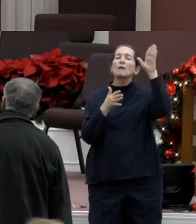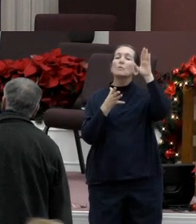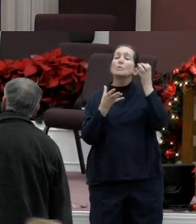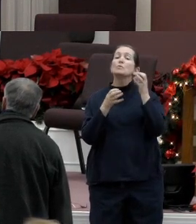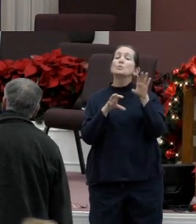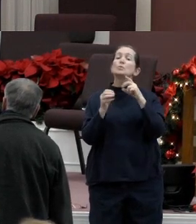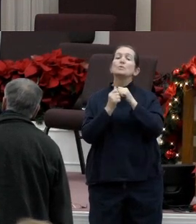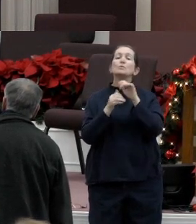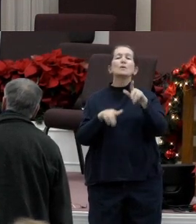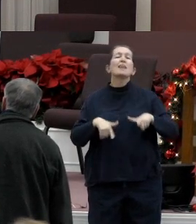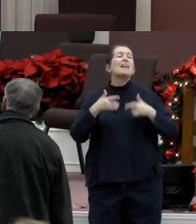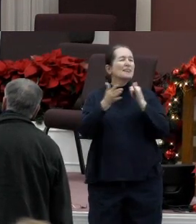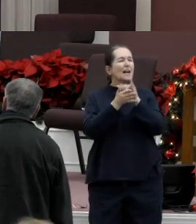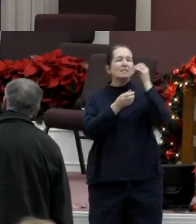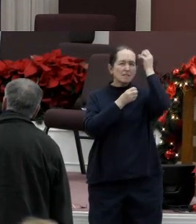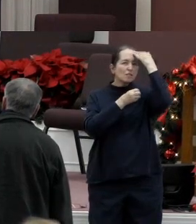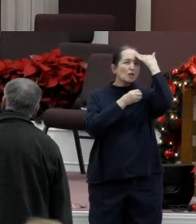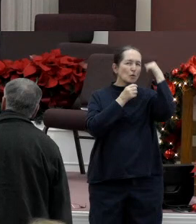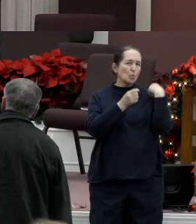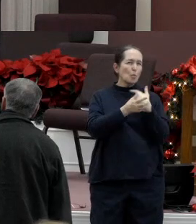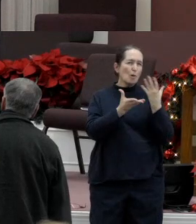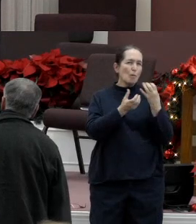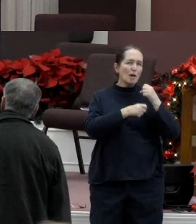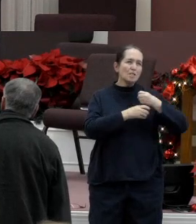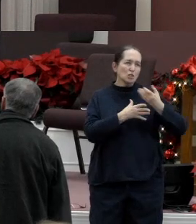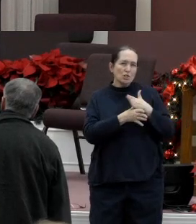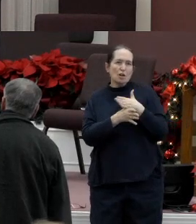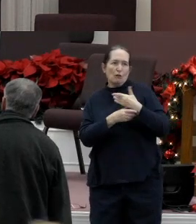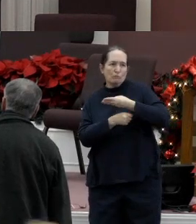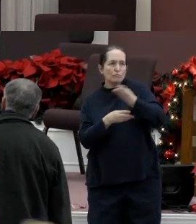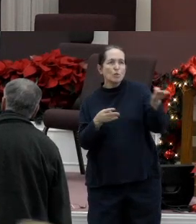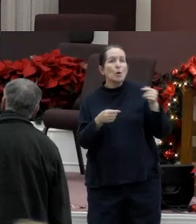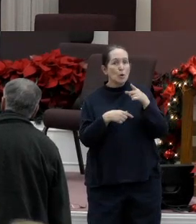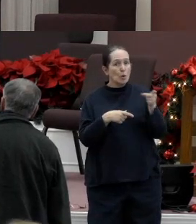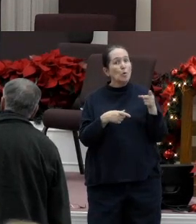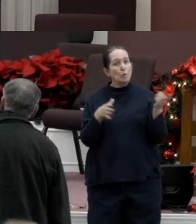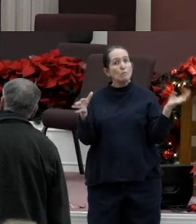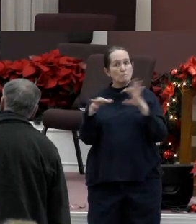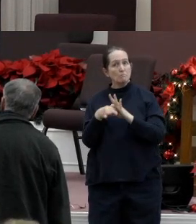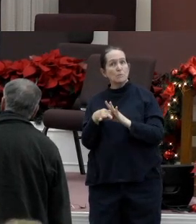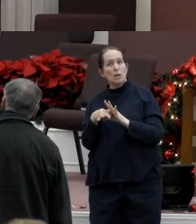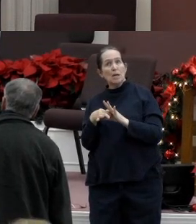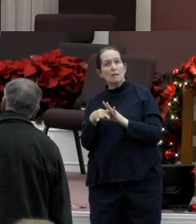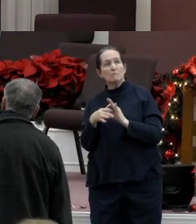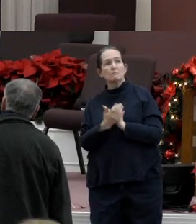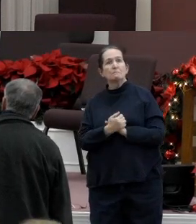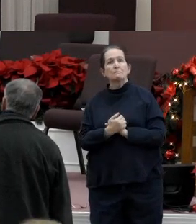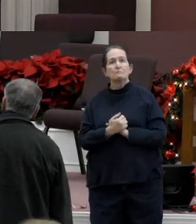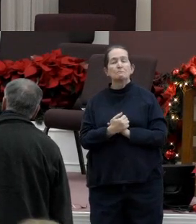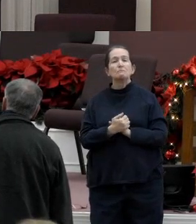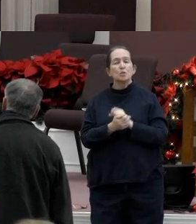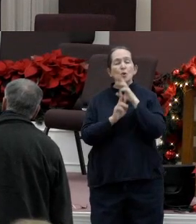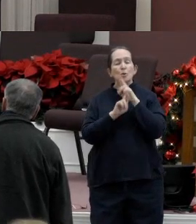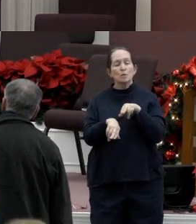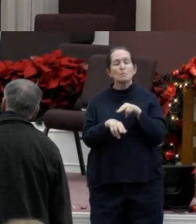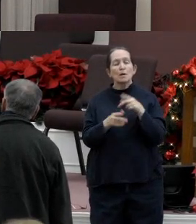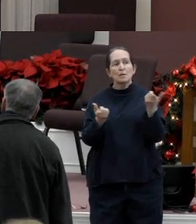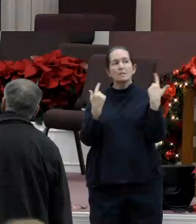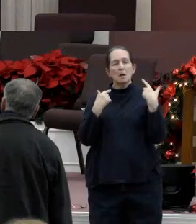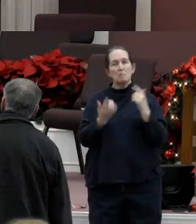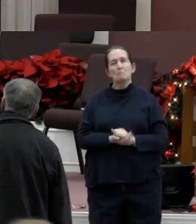that's the knowledge that we want to share. Will you partake? You respond.